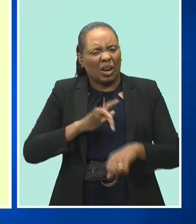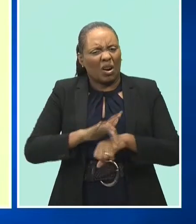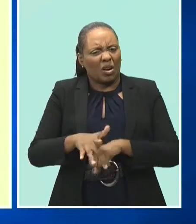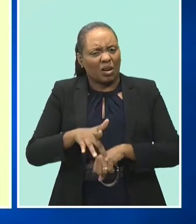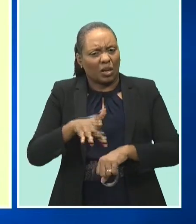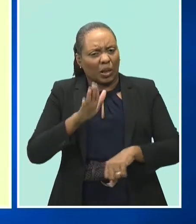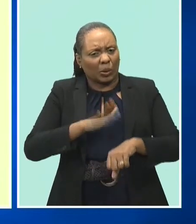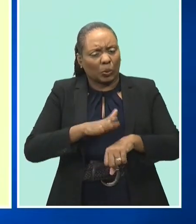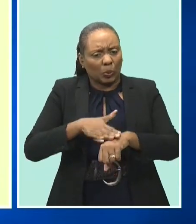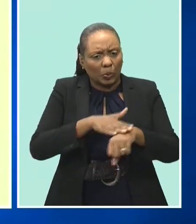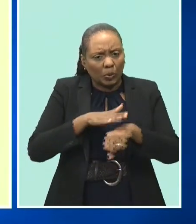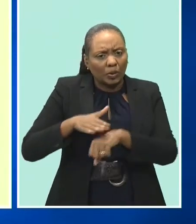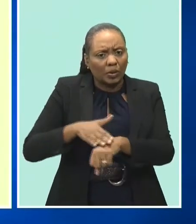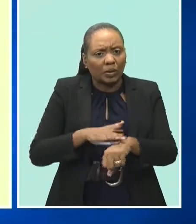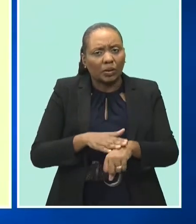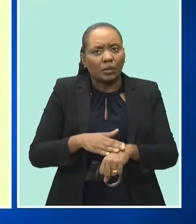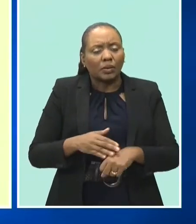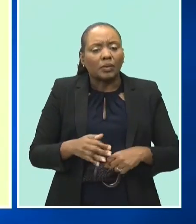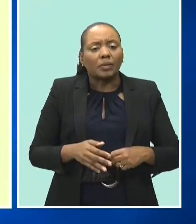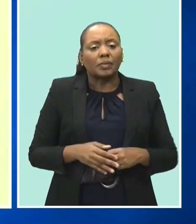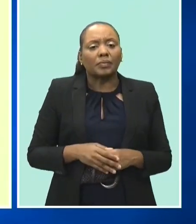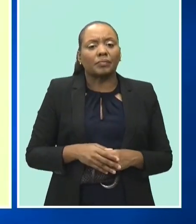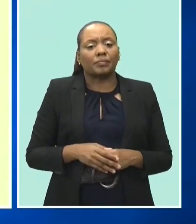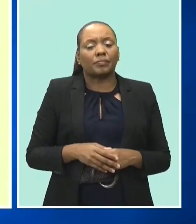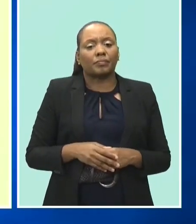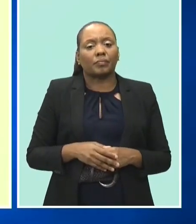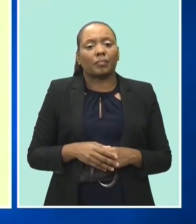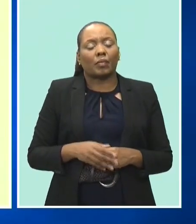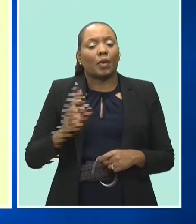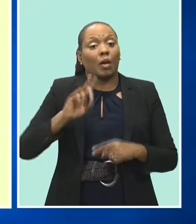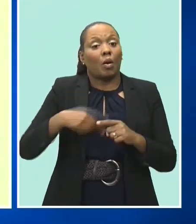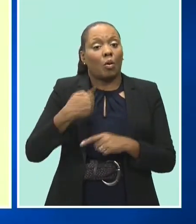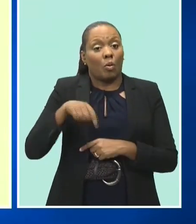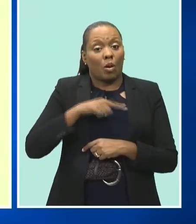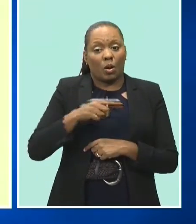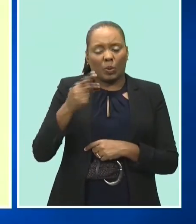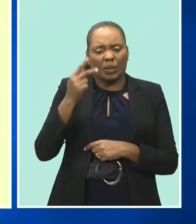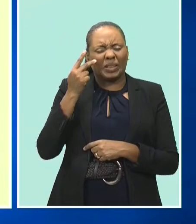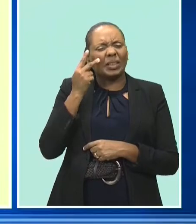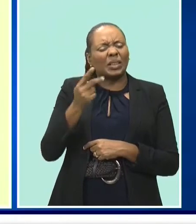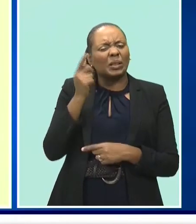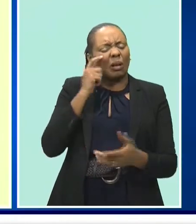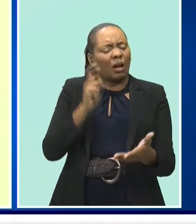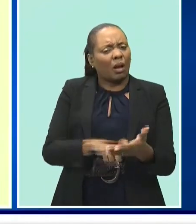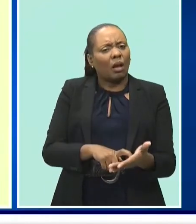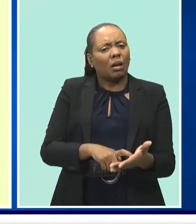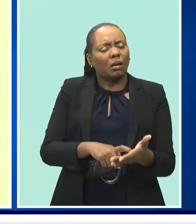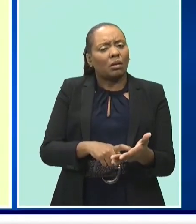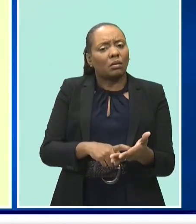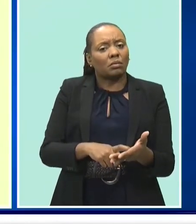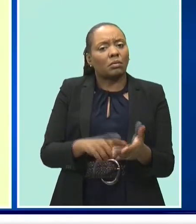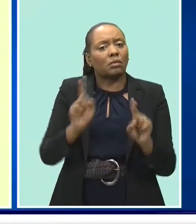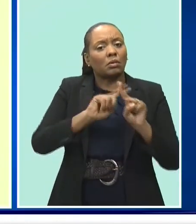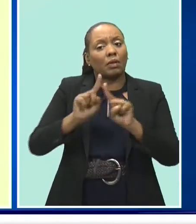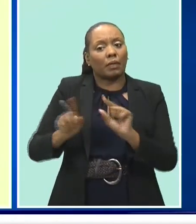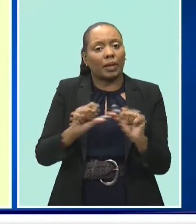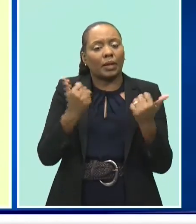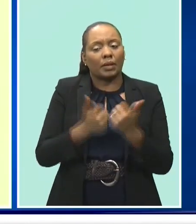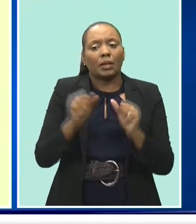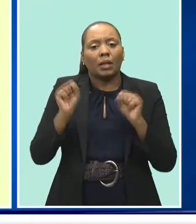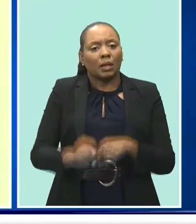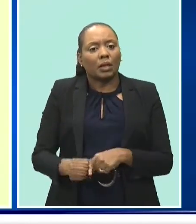synthetic drugs. As soon as a substance is detected, the relevant agencies can determine with speed